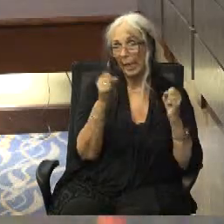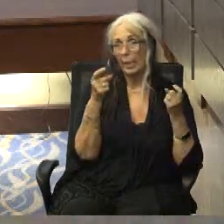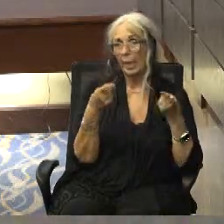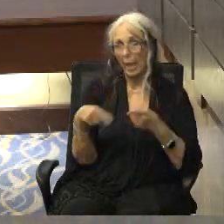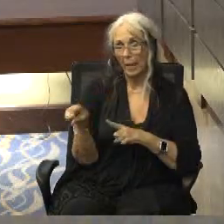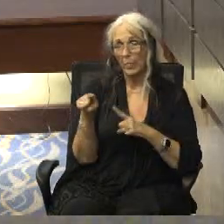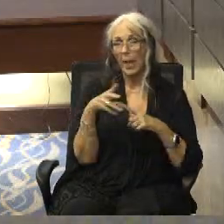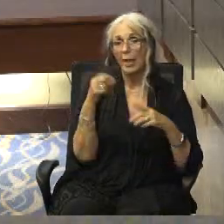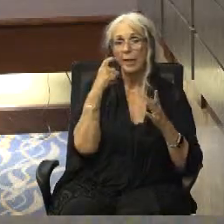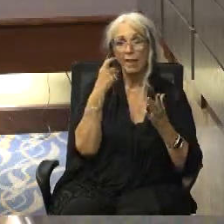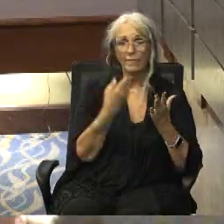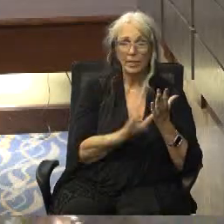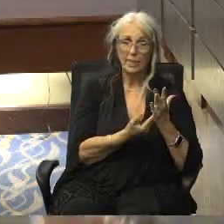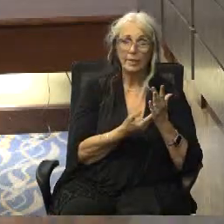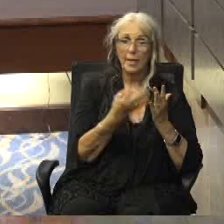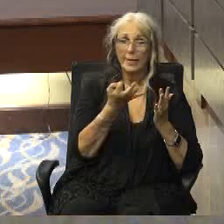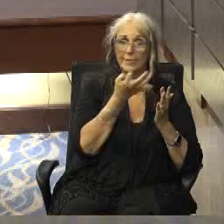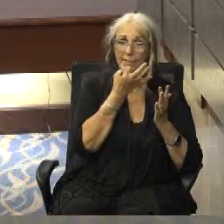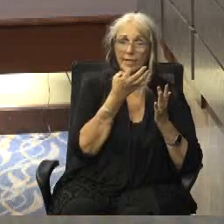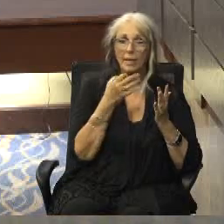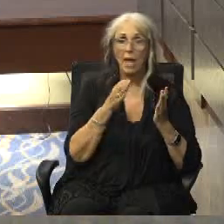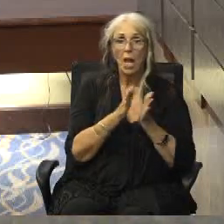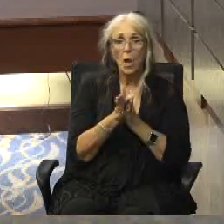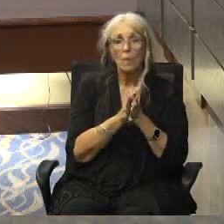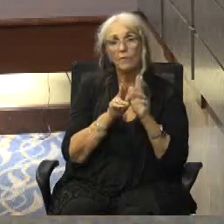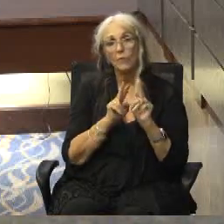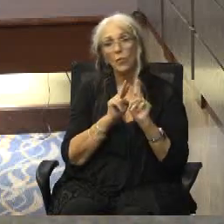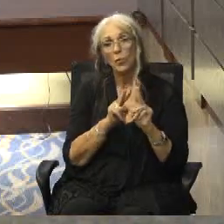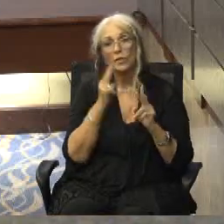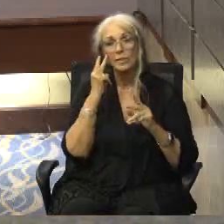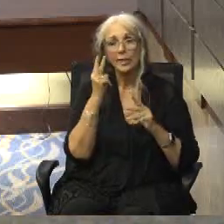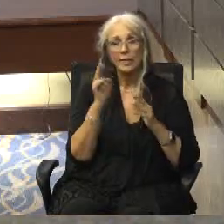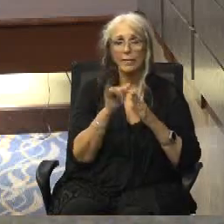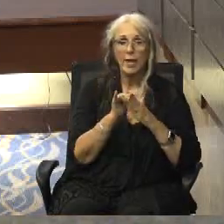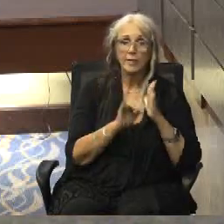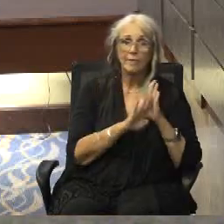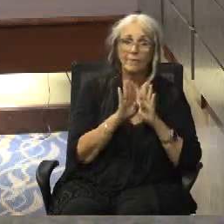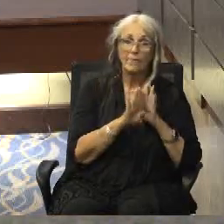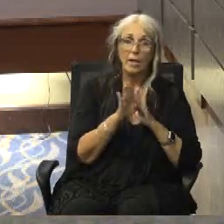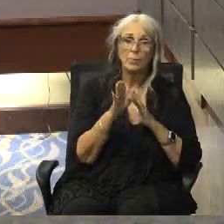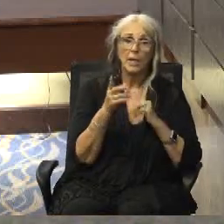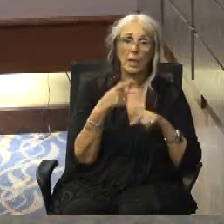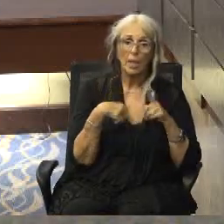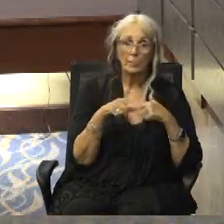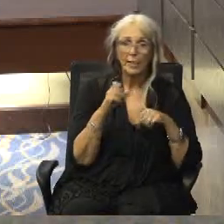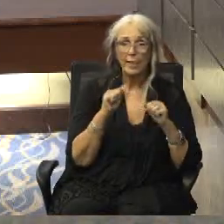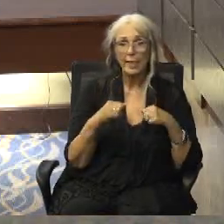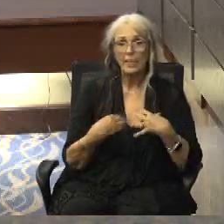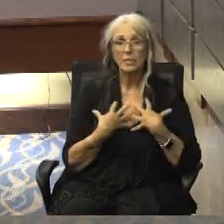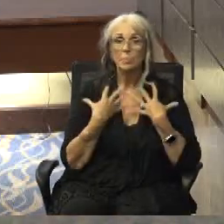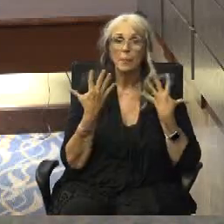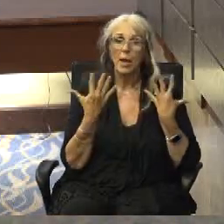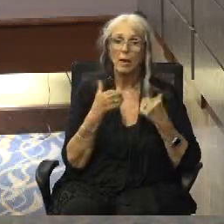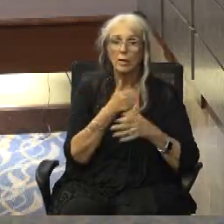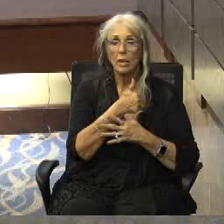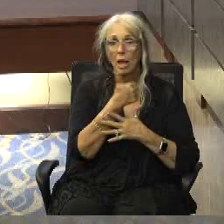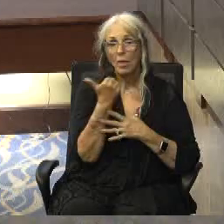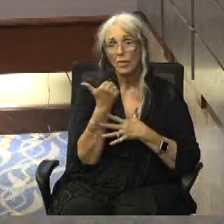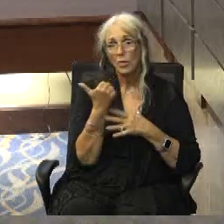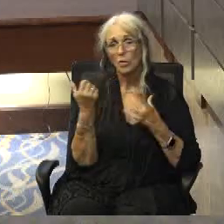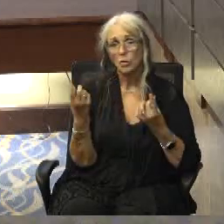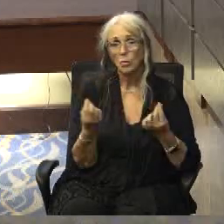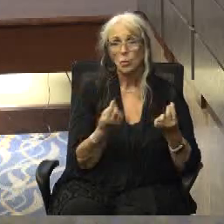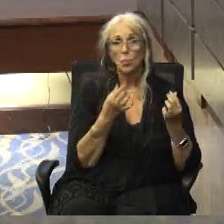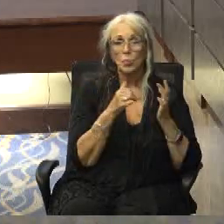and evidence of excellence. So I look forward to seeing that development come through so that maybe it can inspire others to do